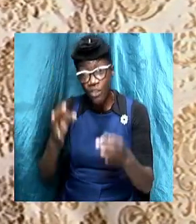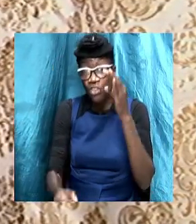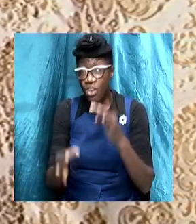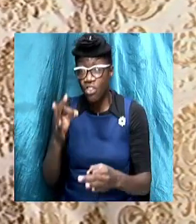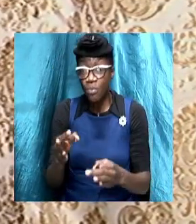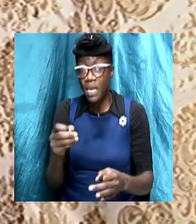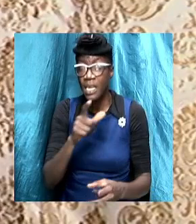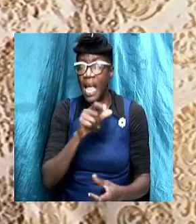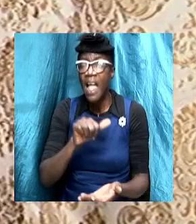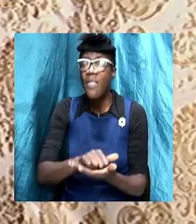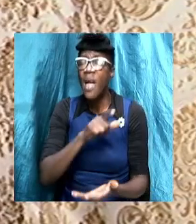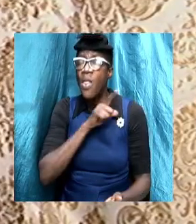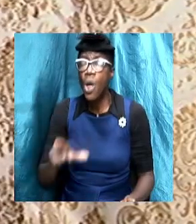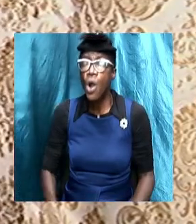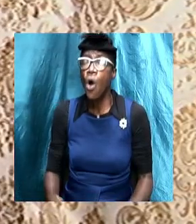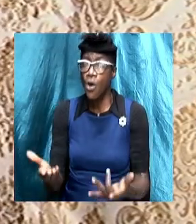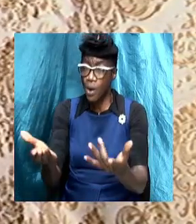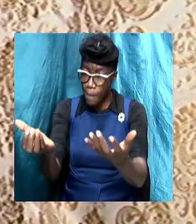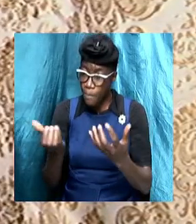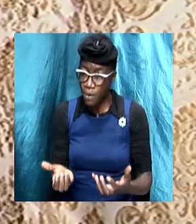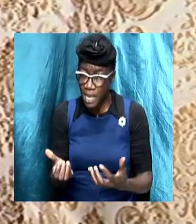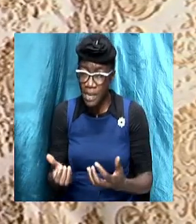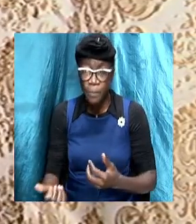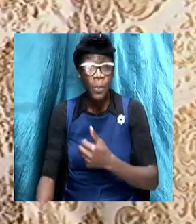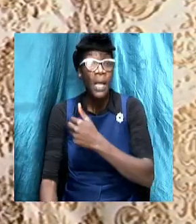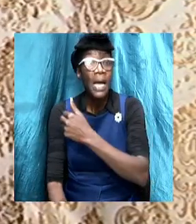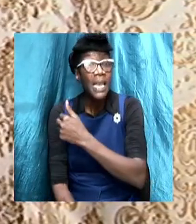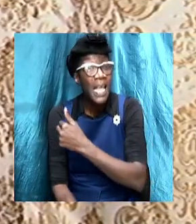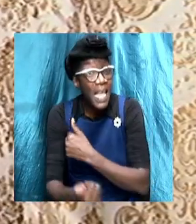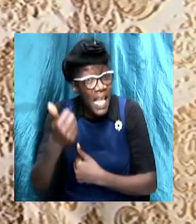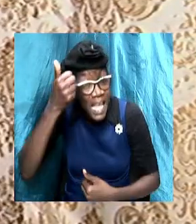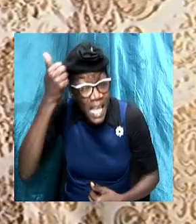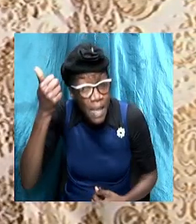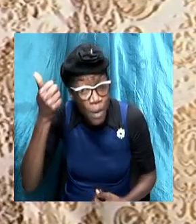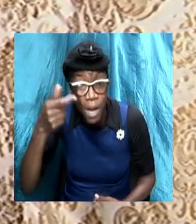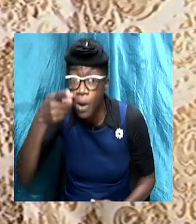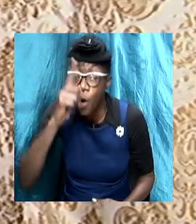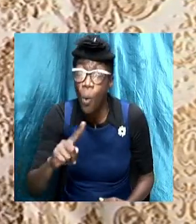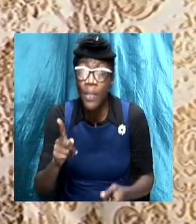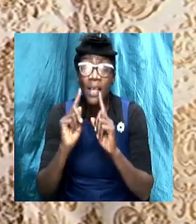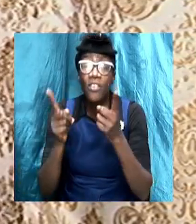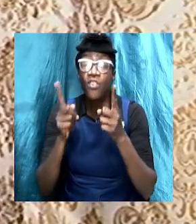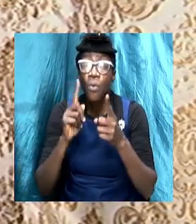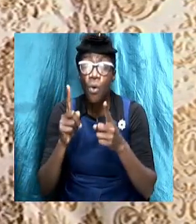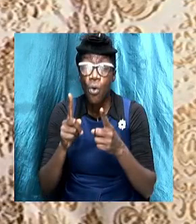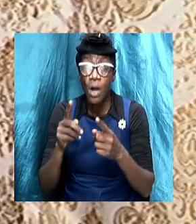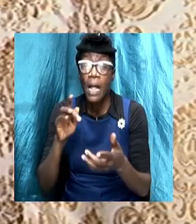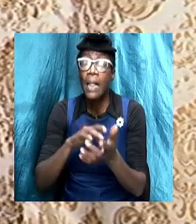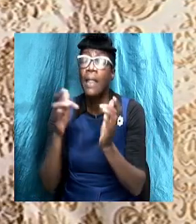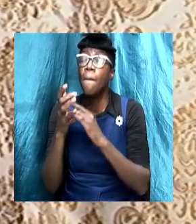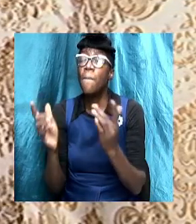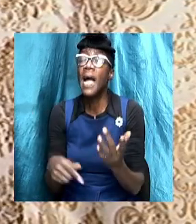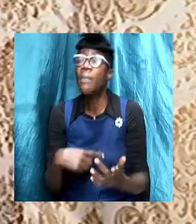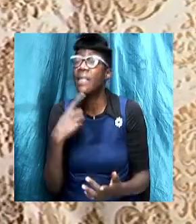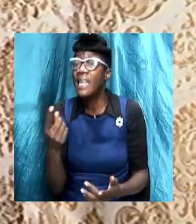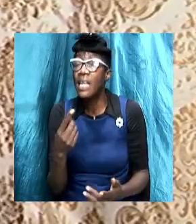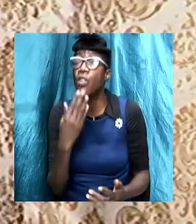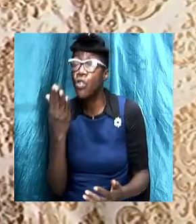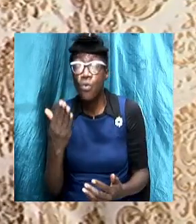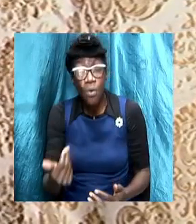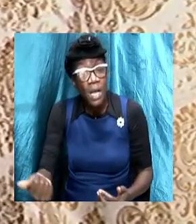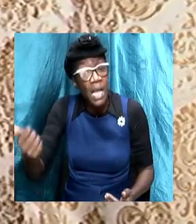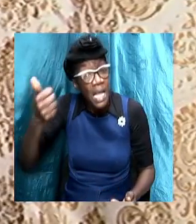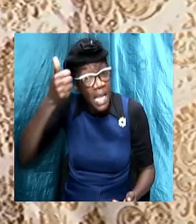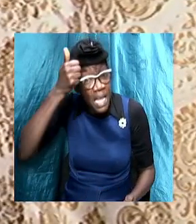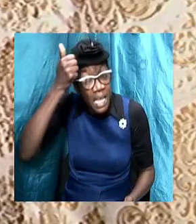upon Abraham that which he had spoken of him. So here it is that the scripture is telling us, even through Abraham's life, amen,